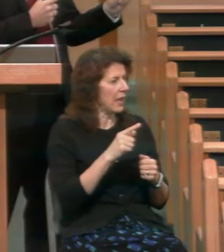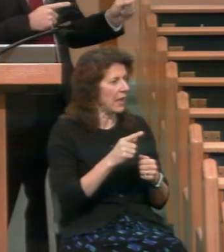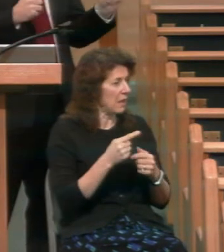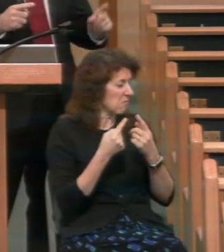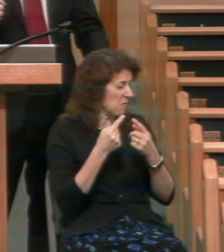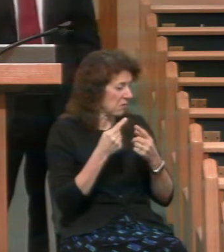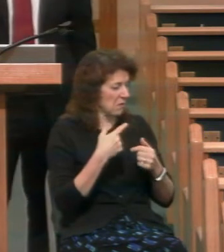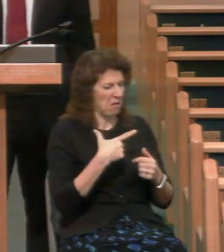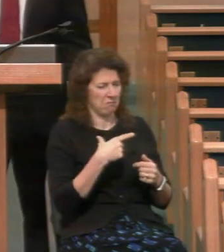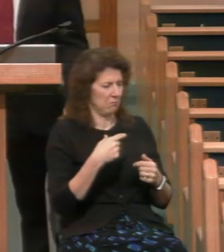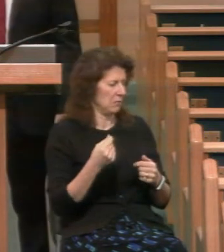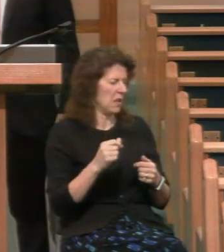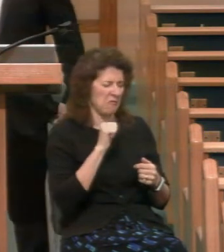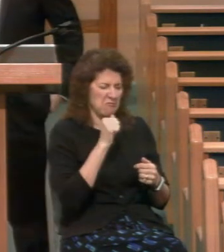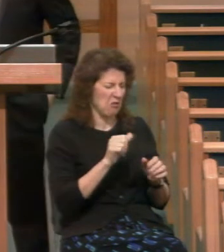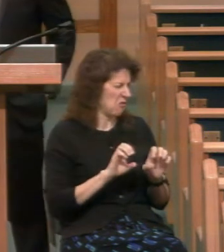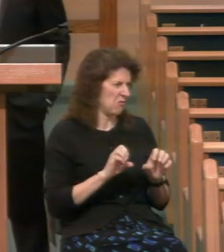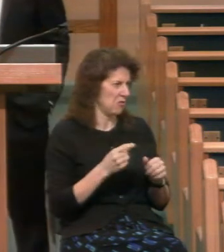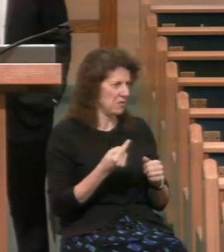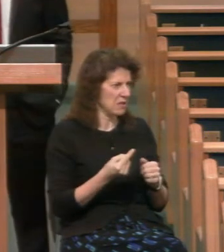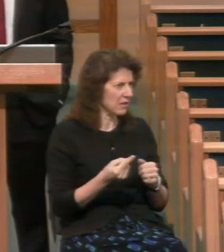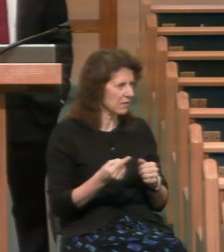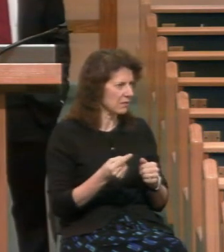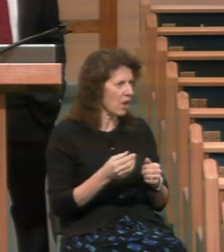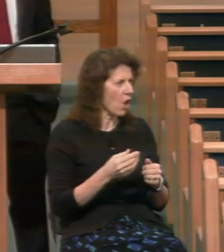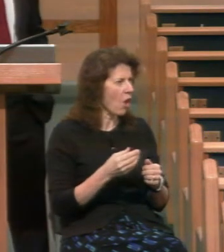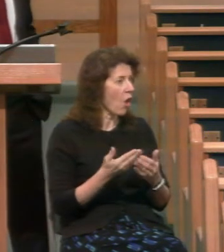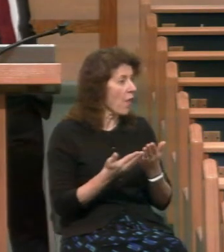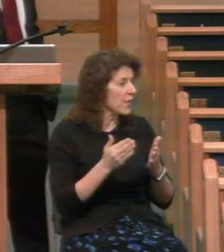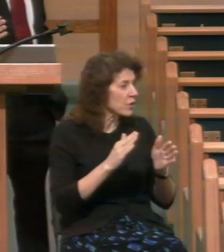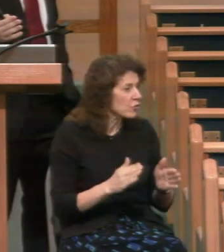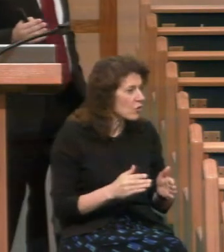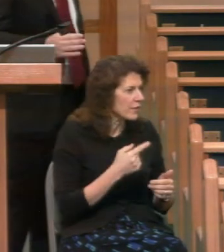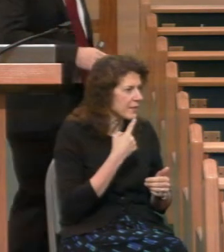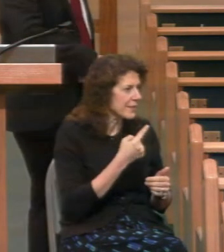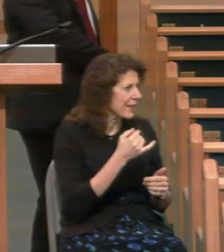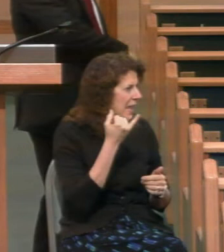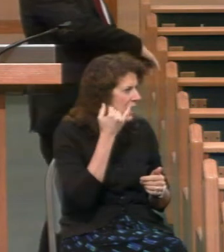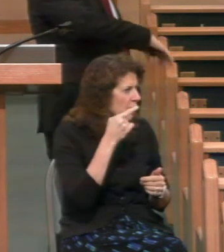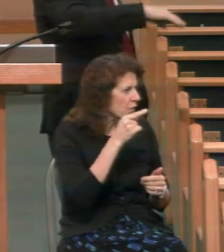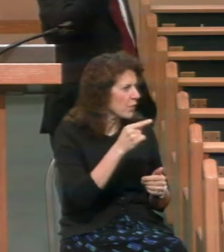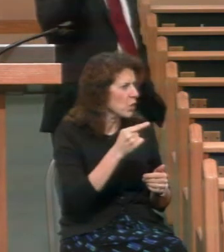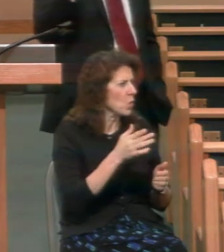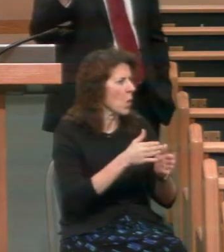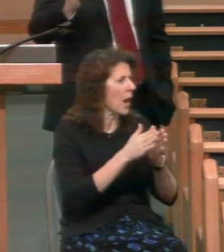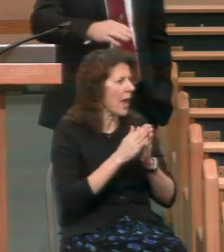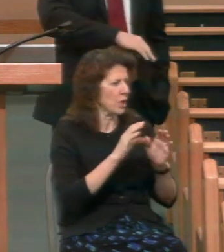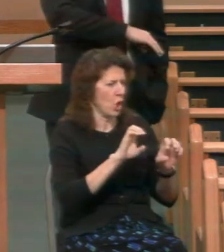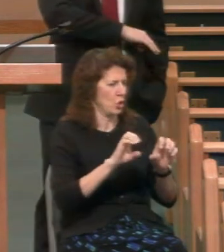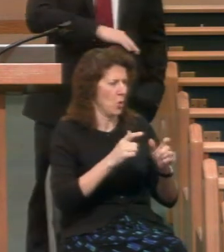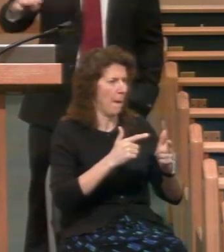and again the voice of a servant says, if he had asked you to do some great thing, this is a